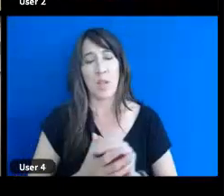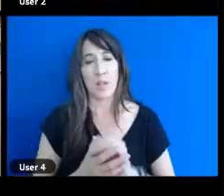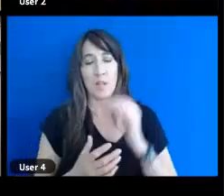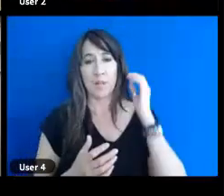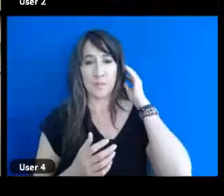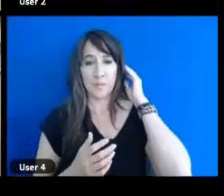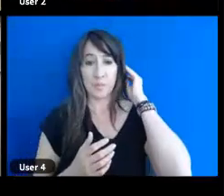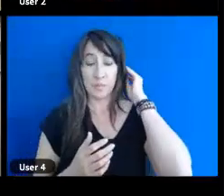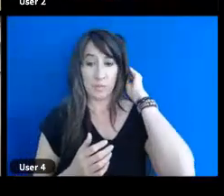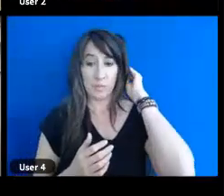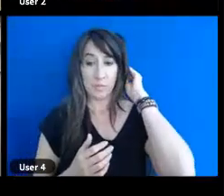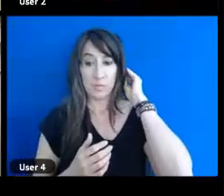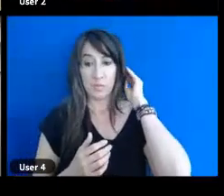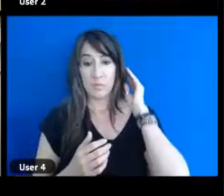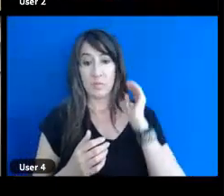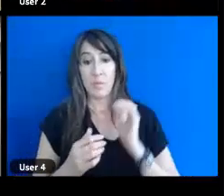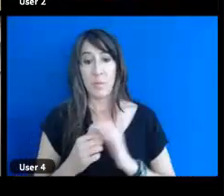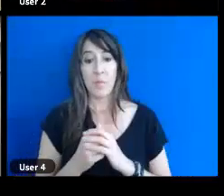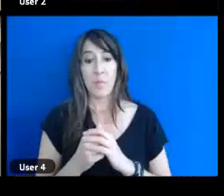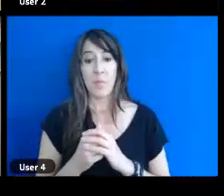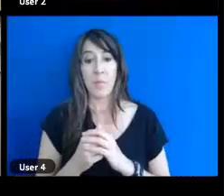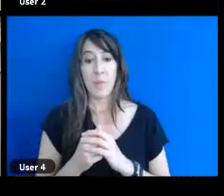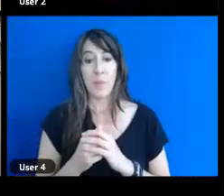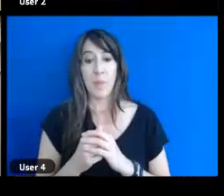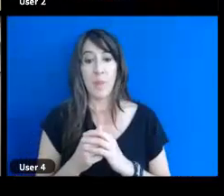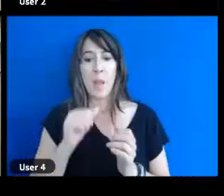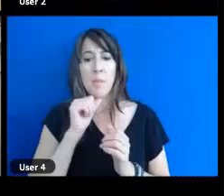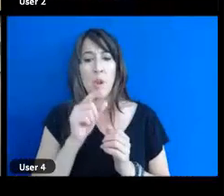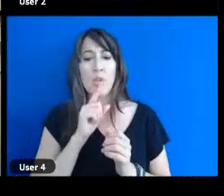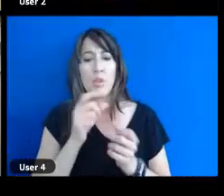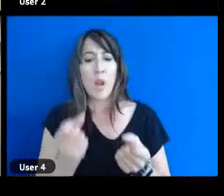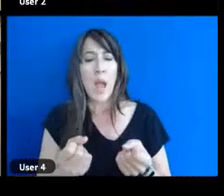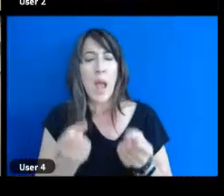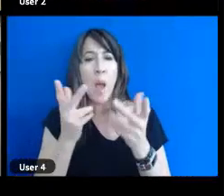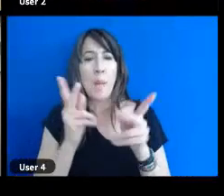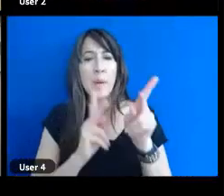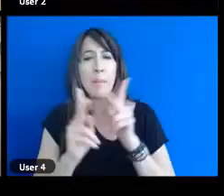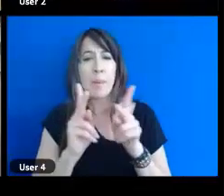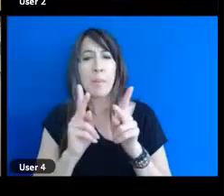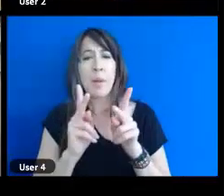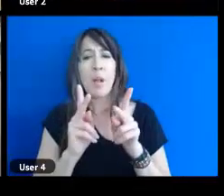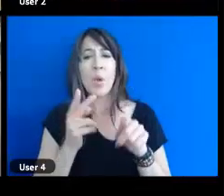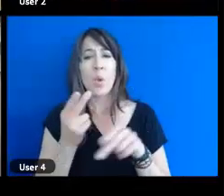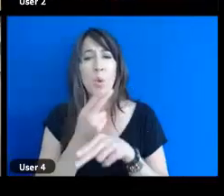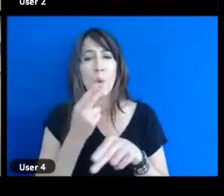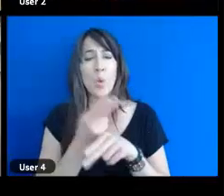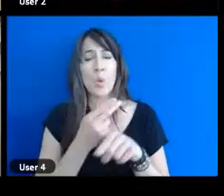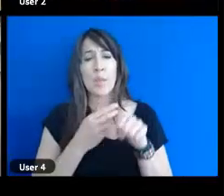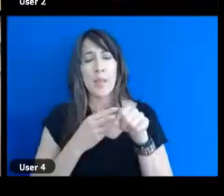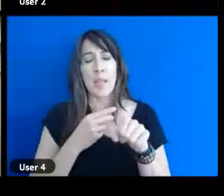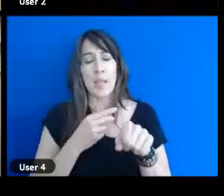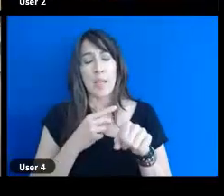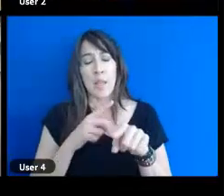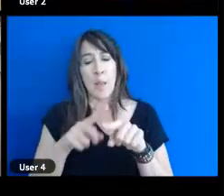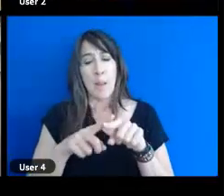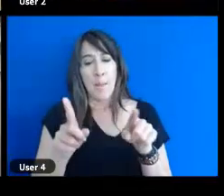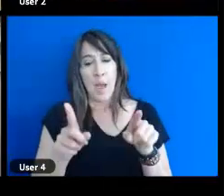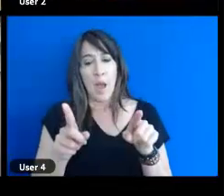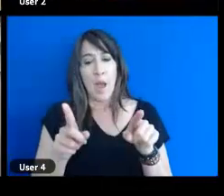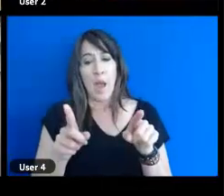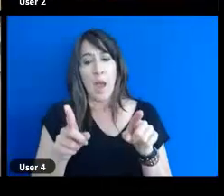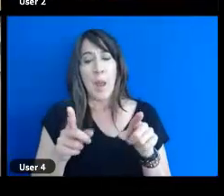Right. The reason why we're suggesting, I don't know how many organizations are currently using, within small business, are currently